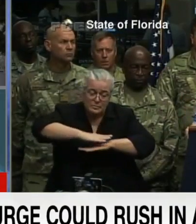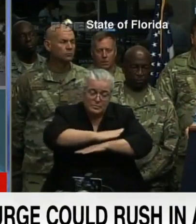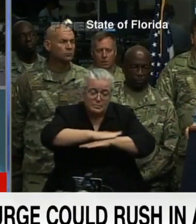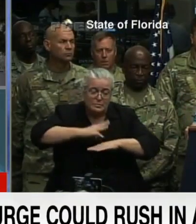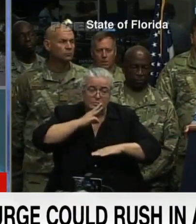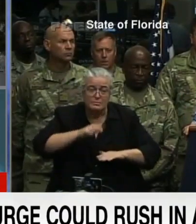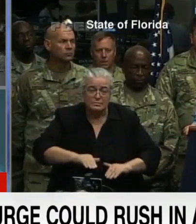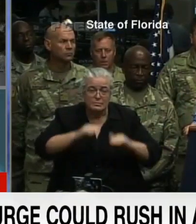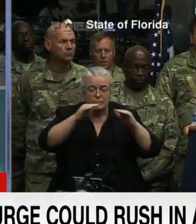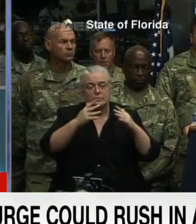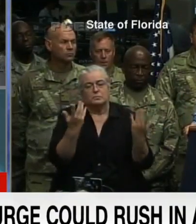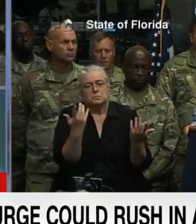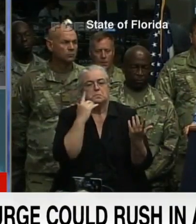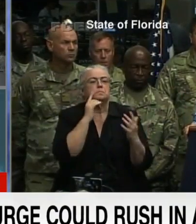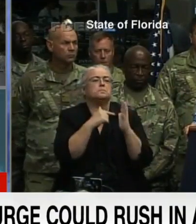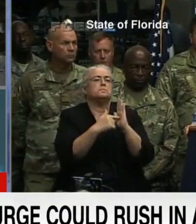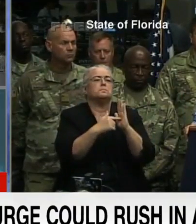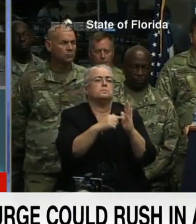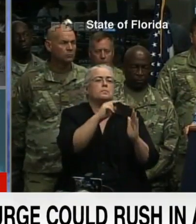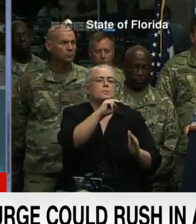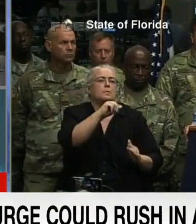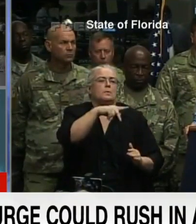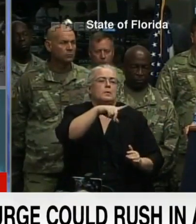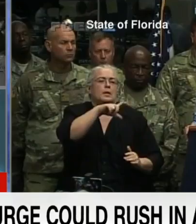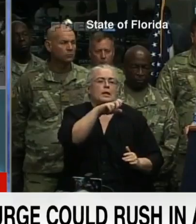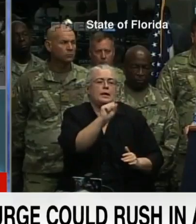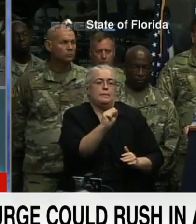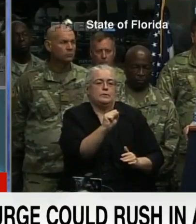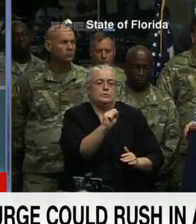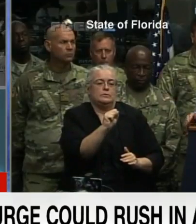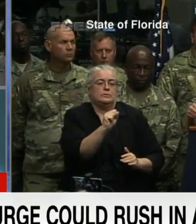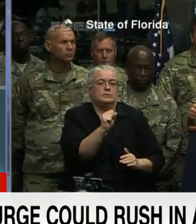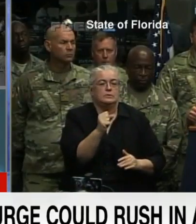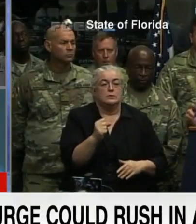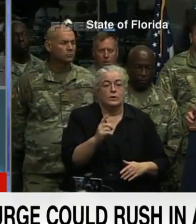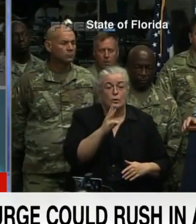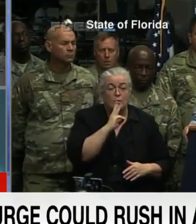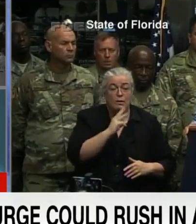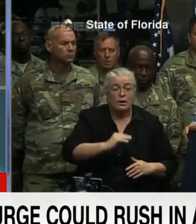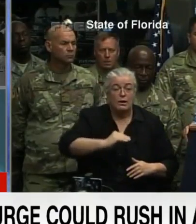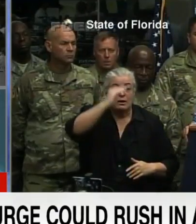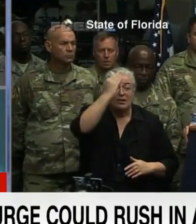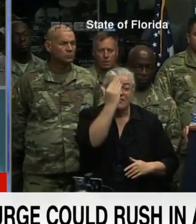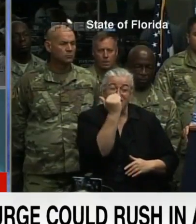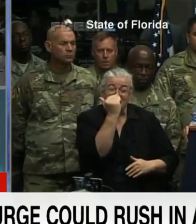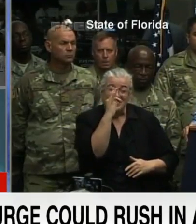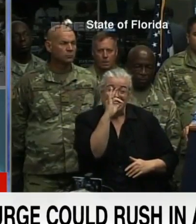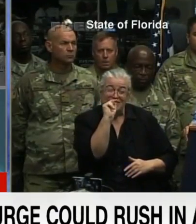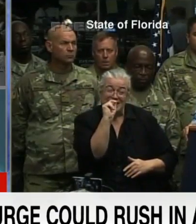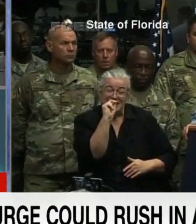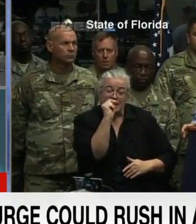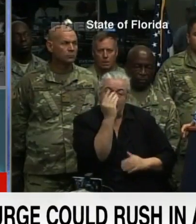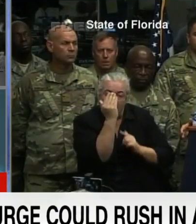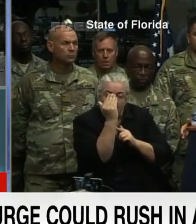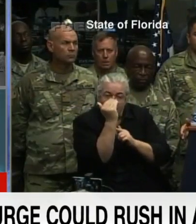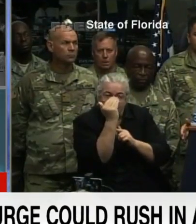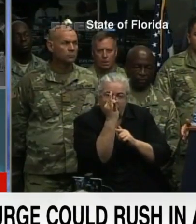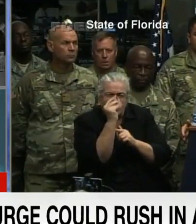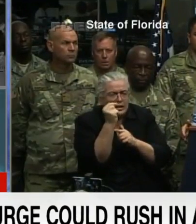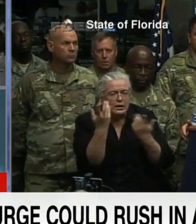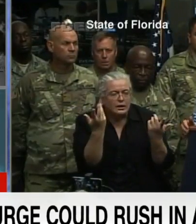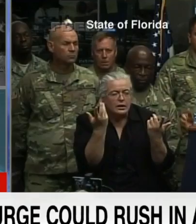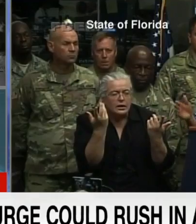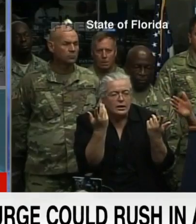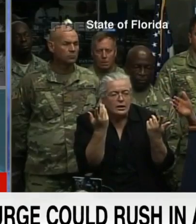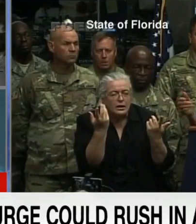hometown, Naples, 15 feet above ground level. I mean, how do you survive that?